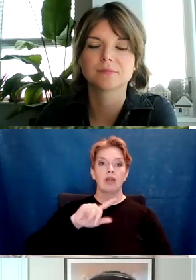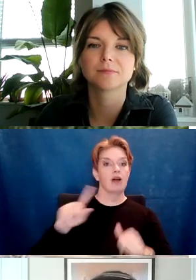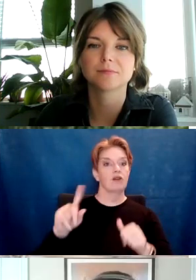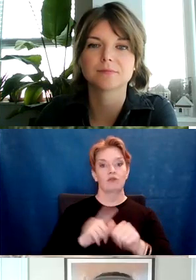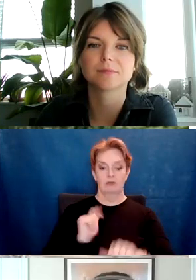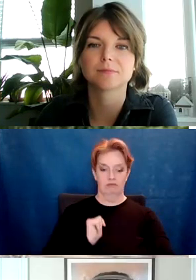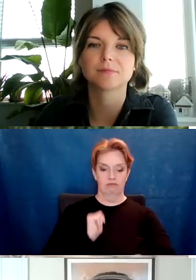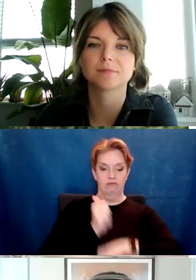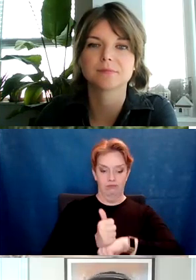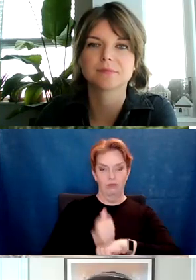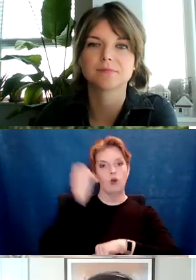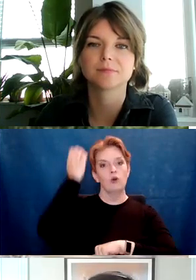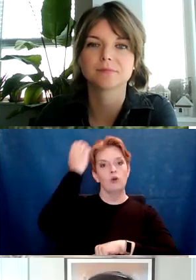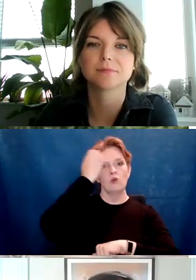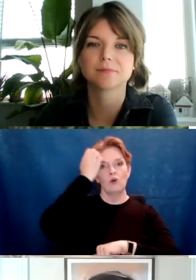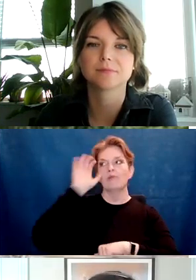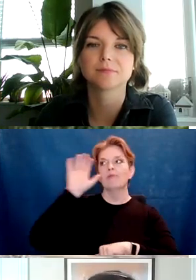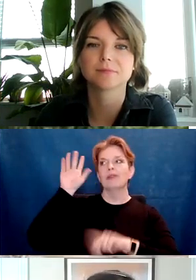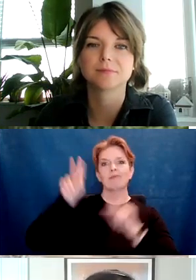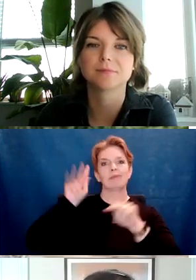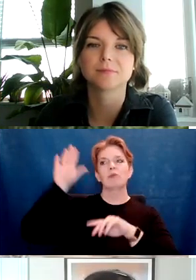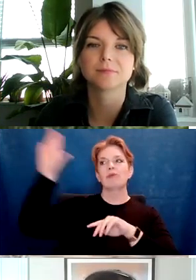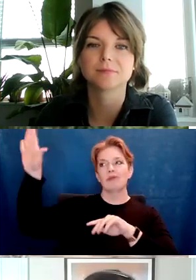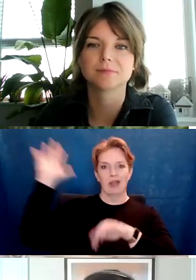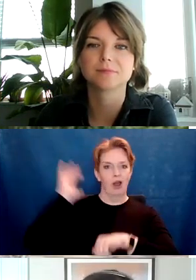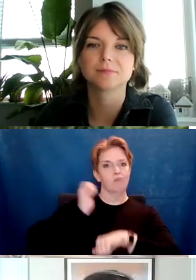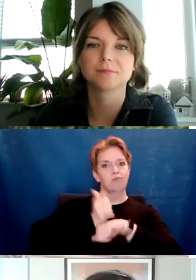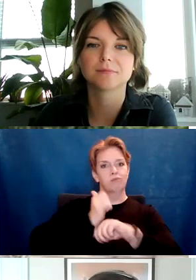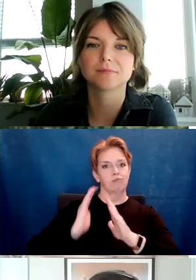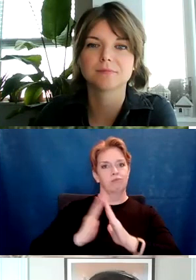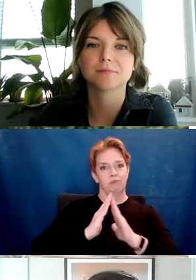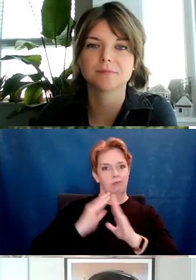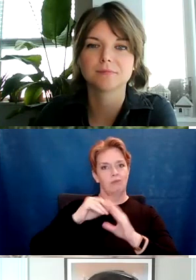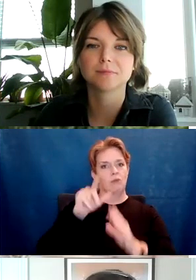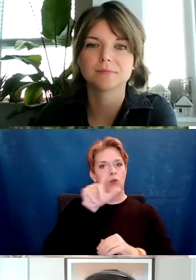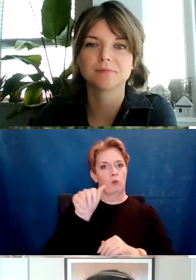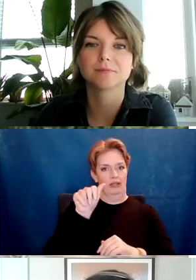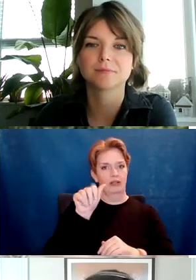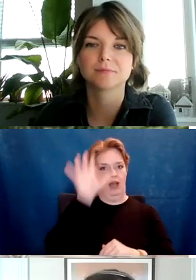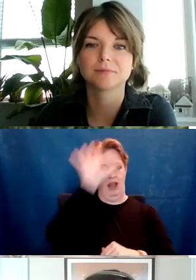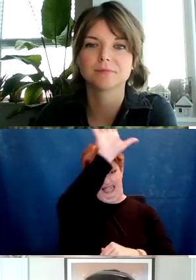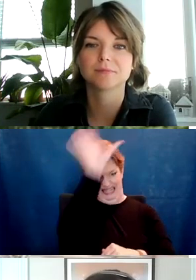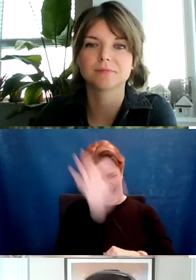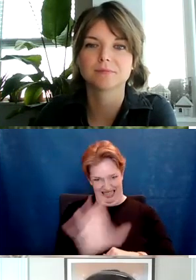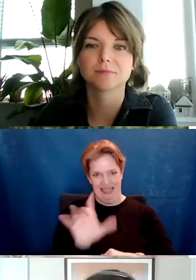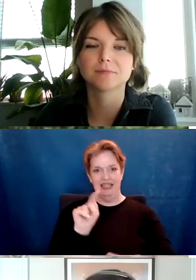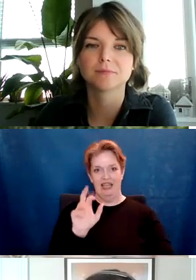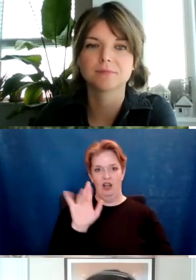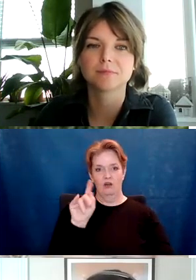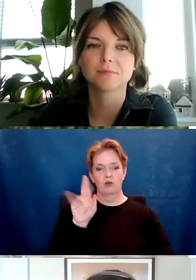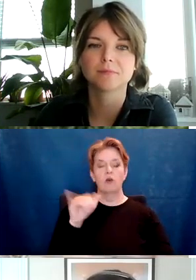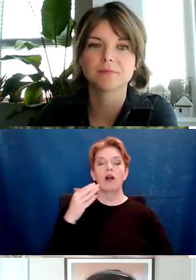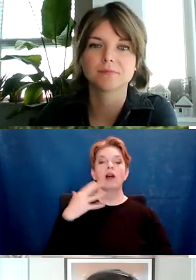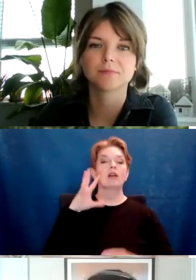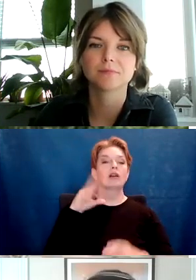first permanent European settlement in what would become the Louisiana Territory, and at a crossroads where French, Spanish, African,